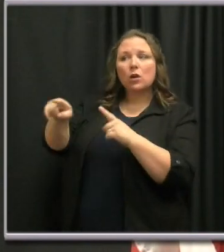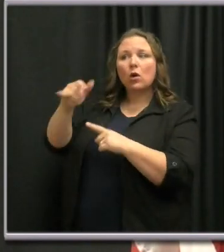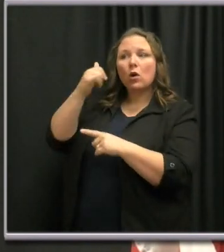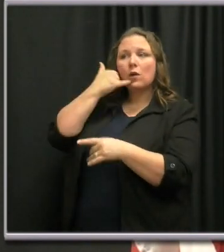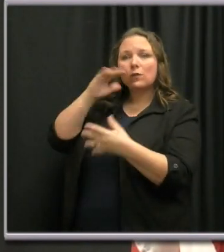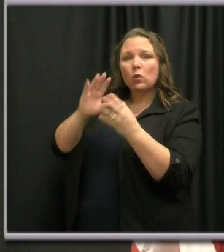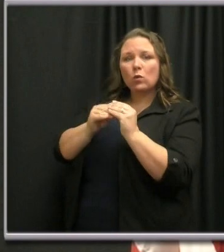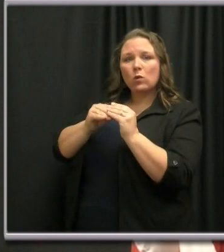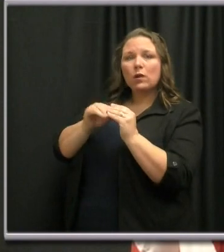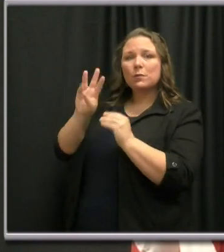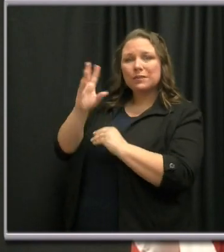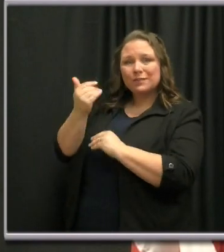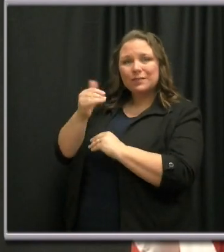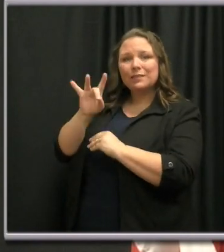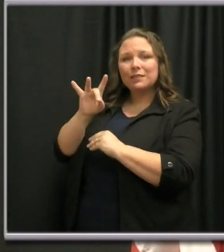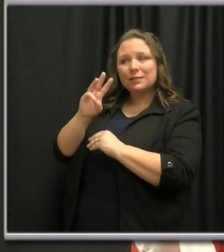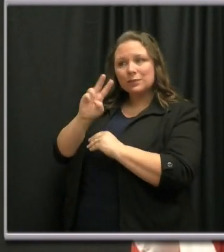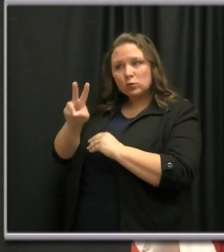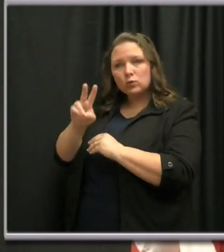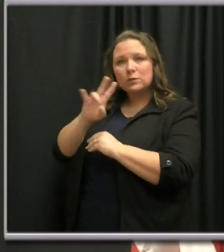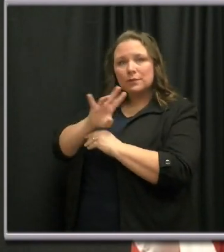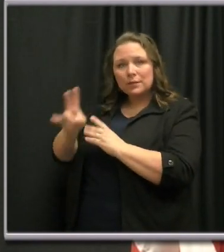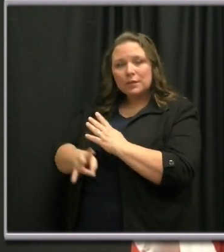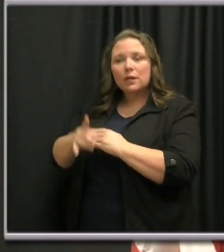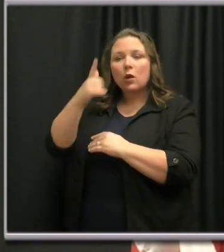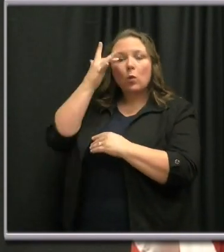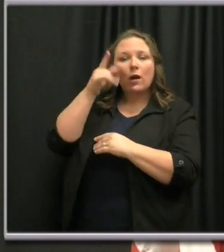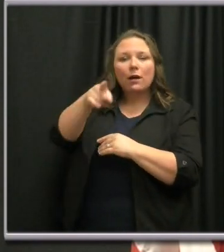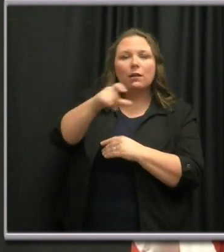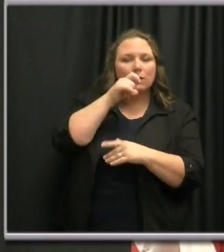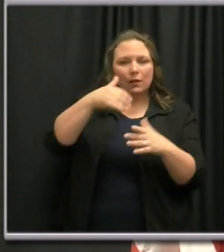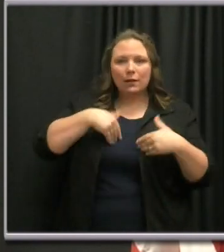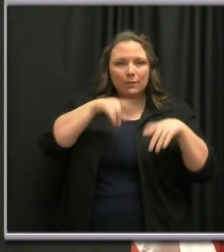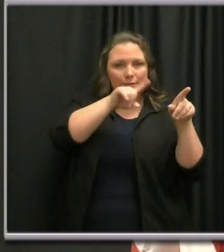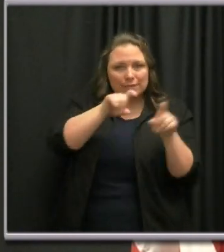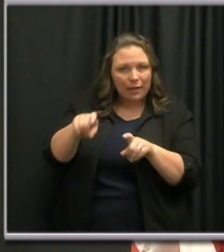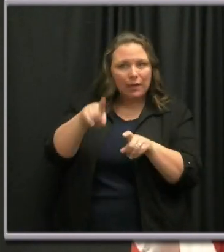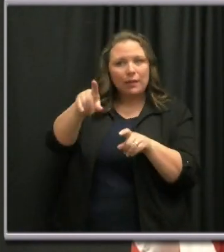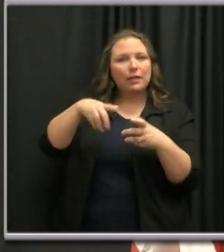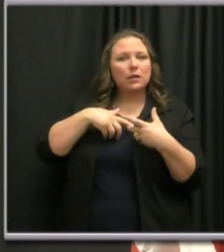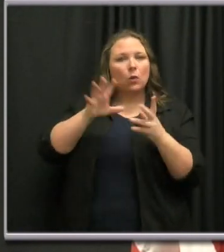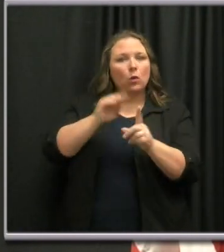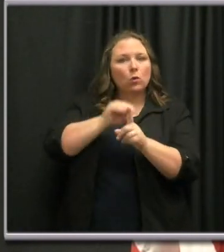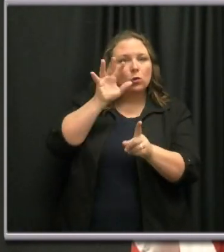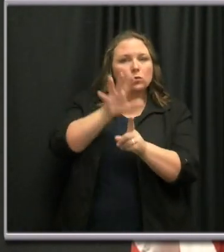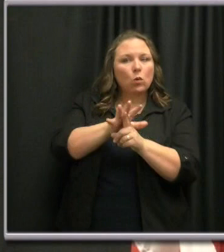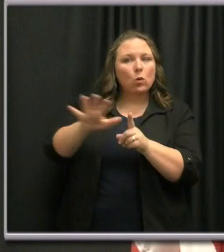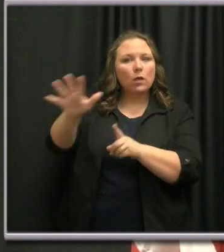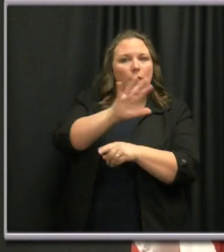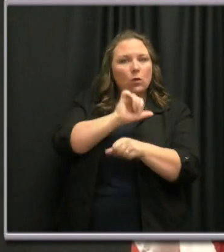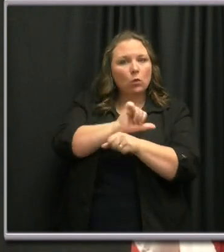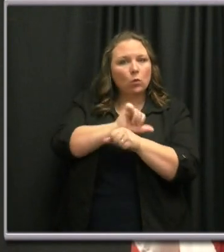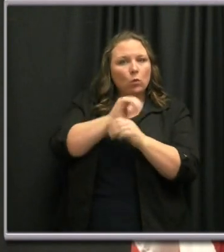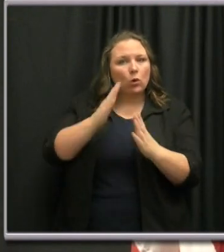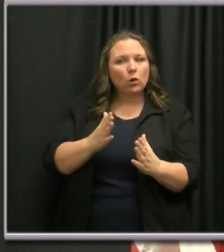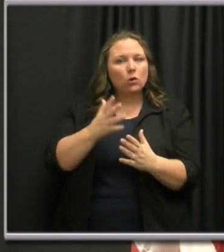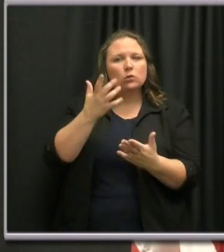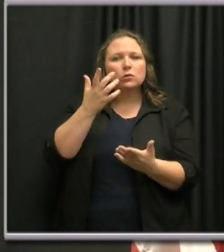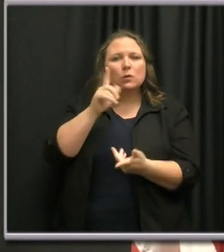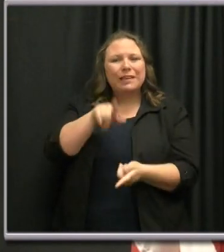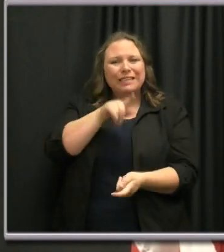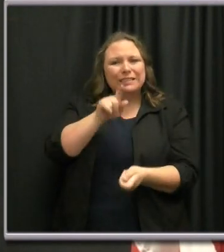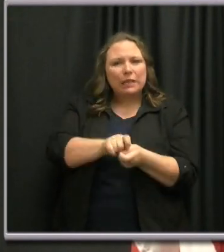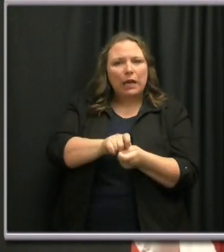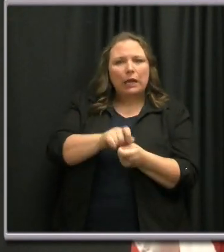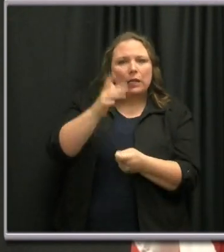COVID-19 hotline because they do not have the testing and they do not want to expose their employees. So what exactly is the